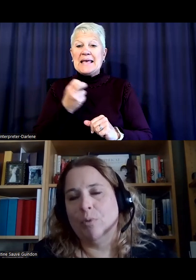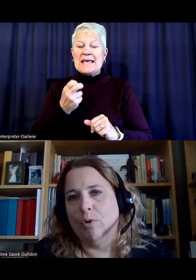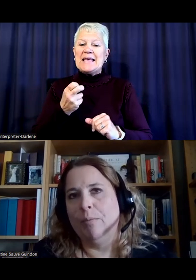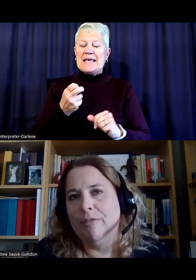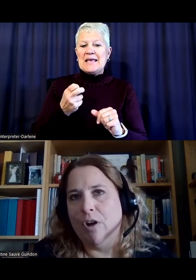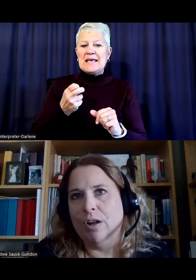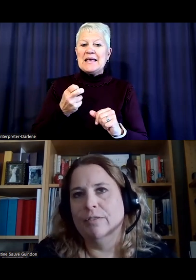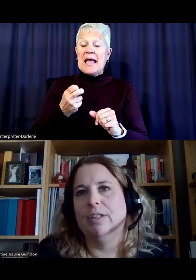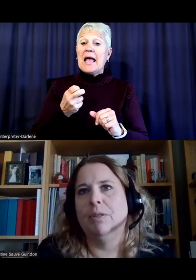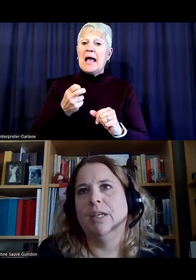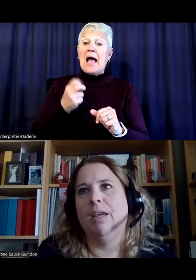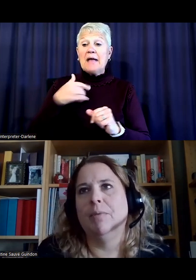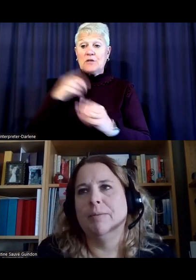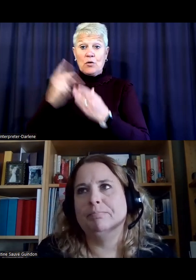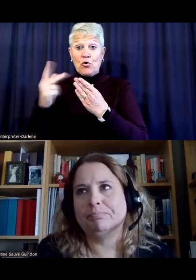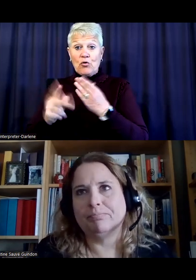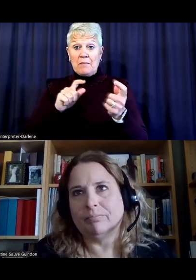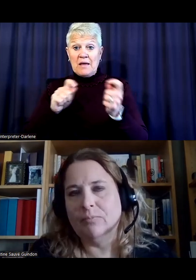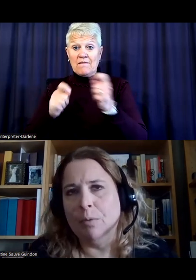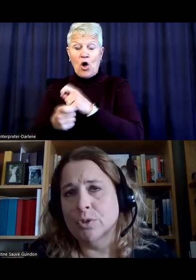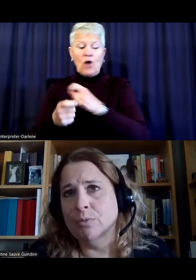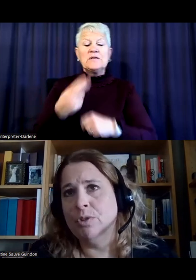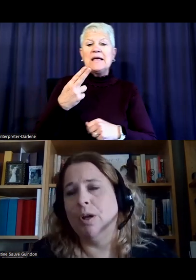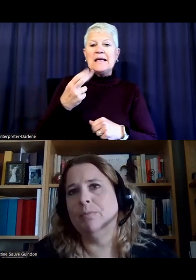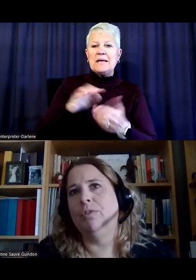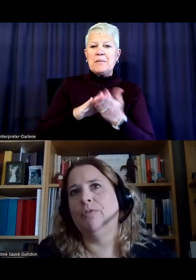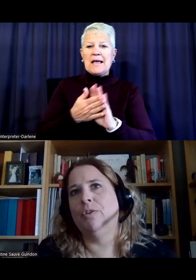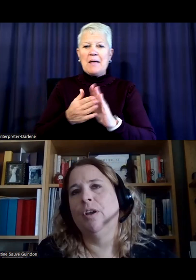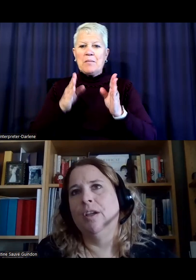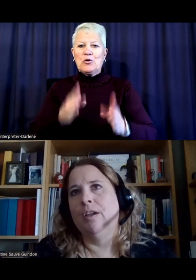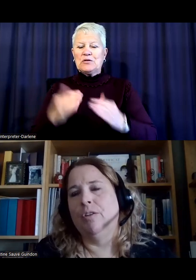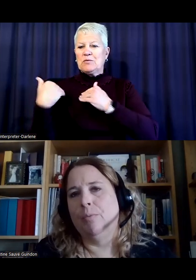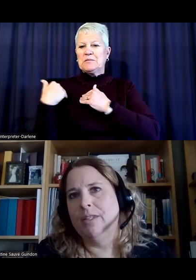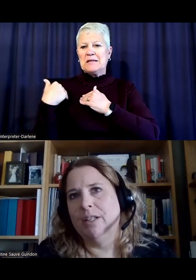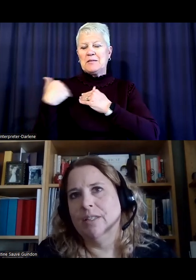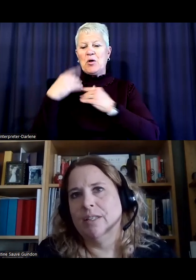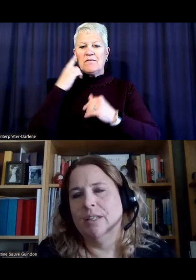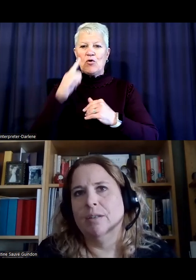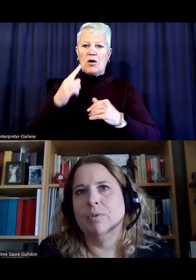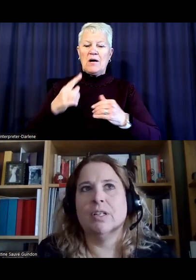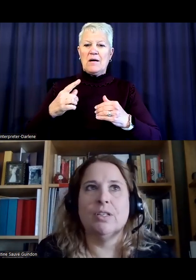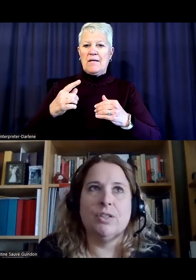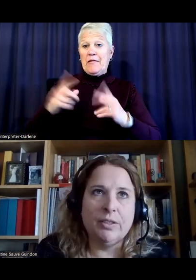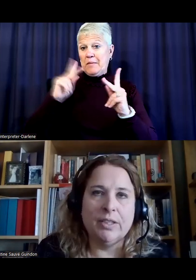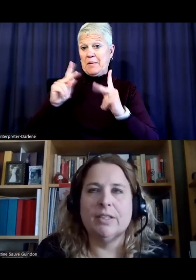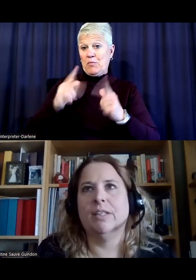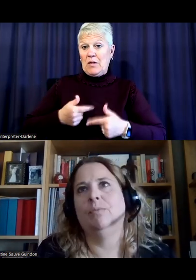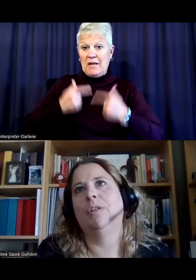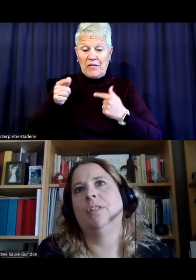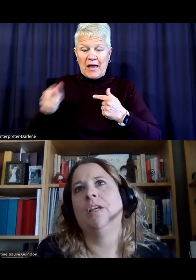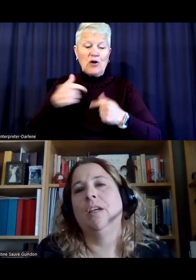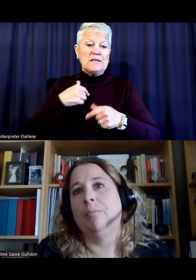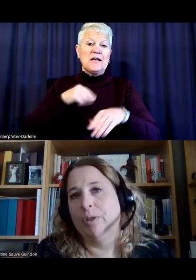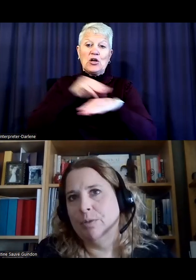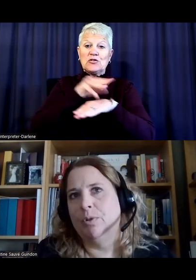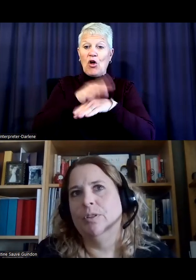as the program evolved, he became person responsible for the residents. He was a consultant, he